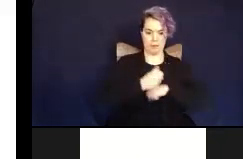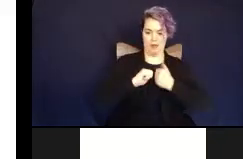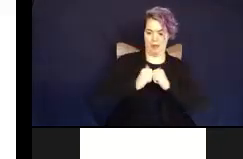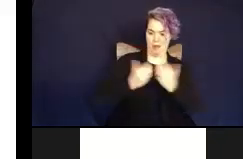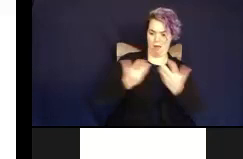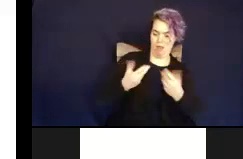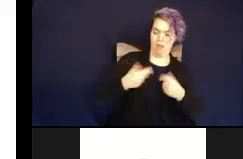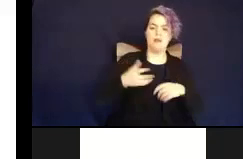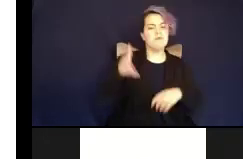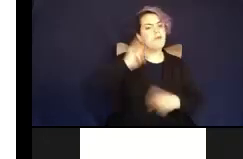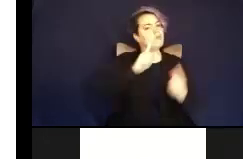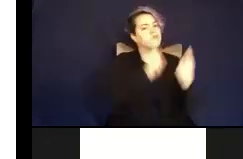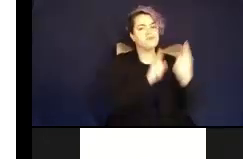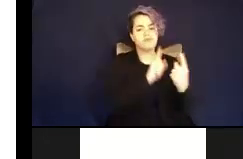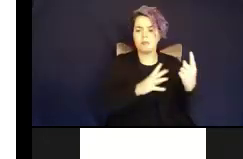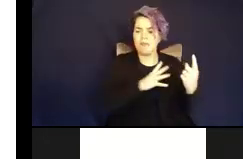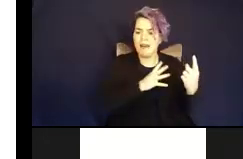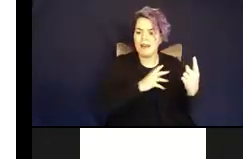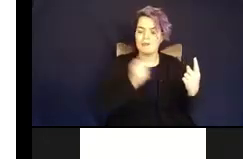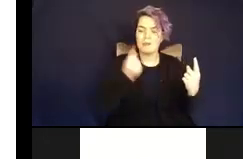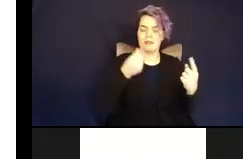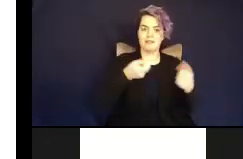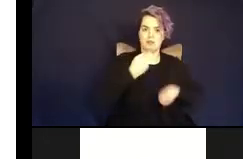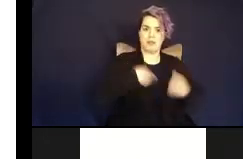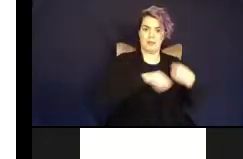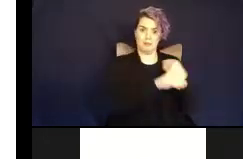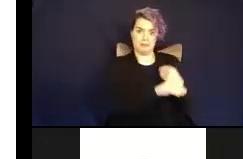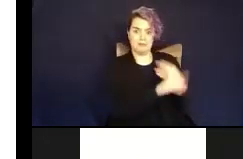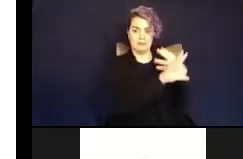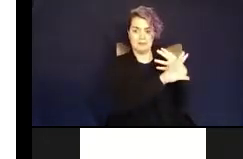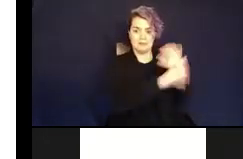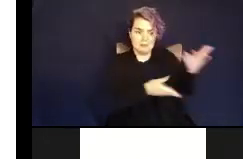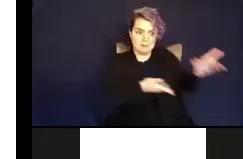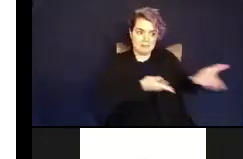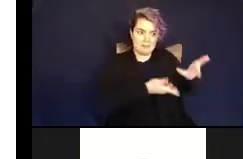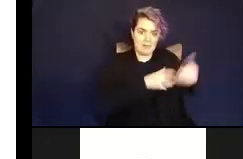and the billing required you to do face to face interactions, and so